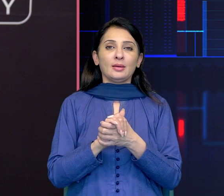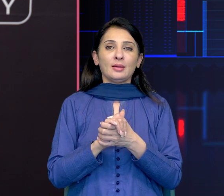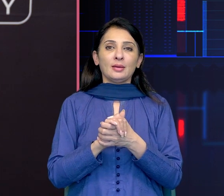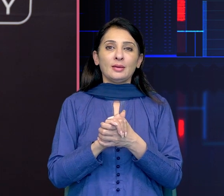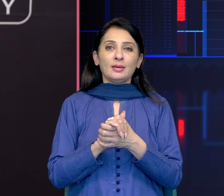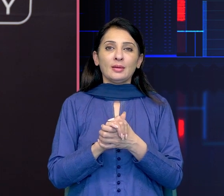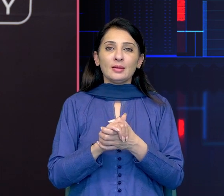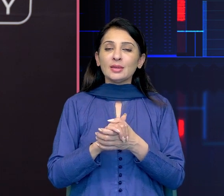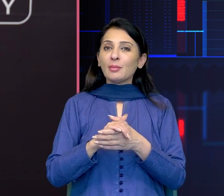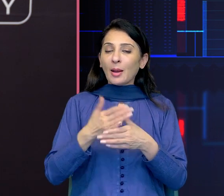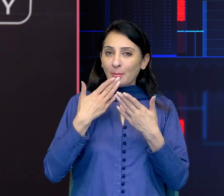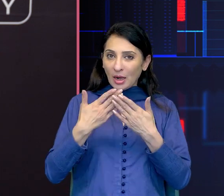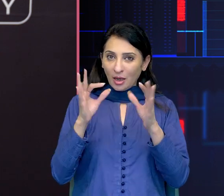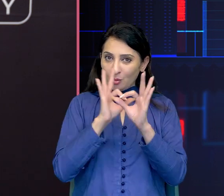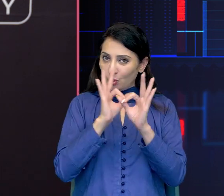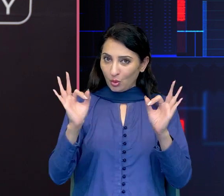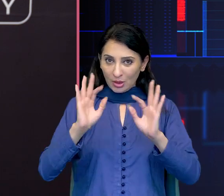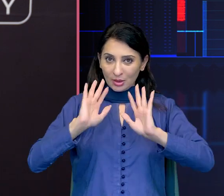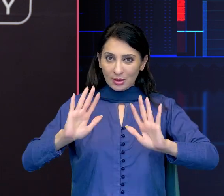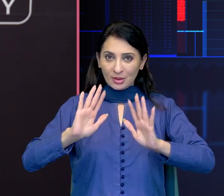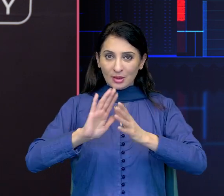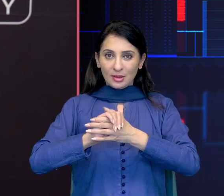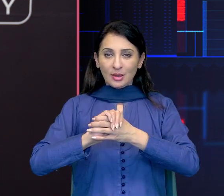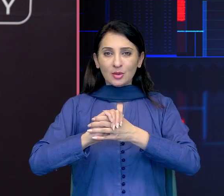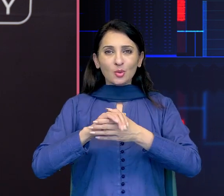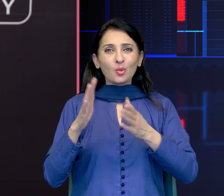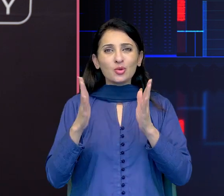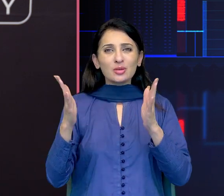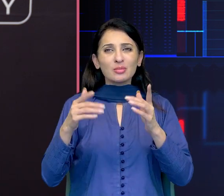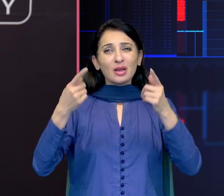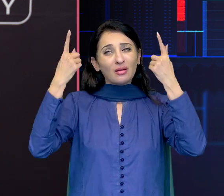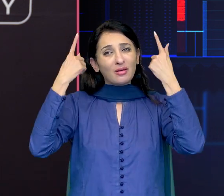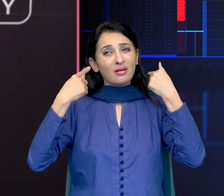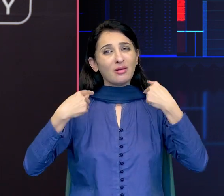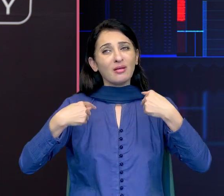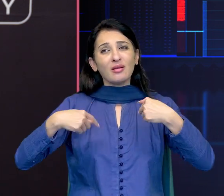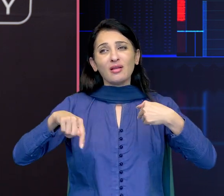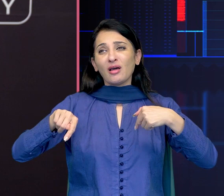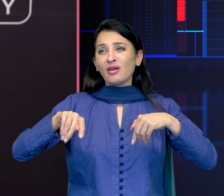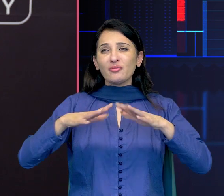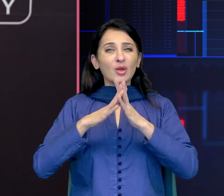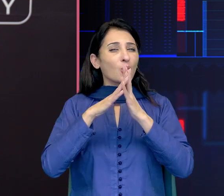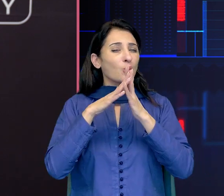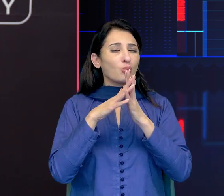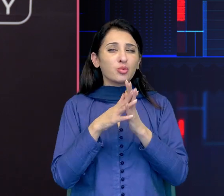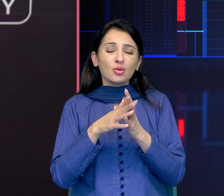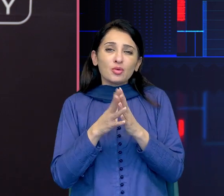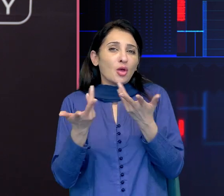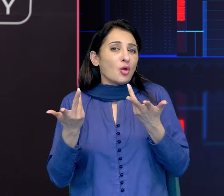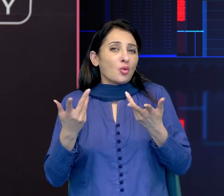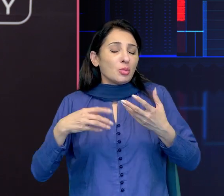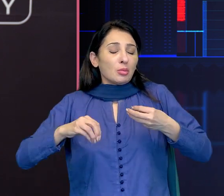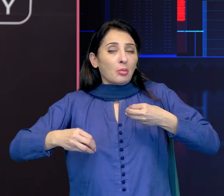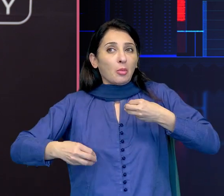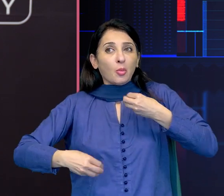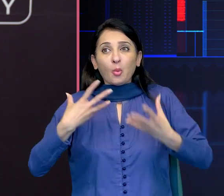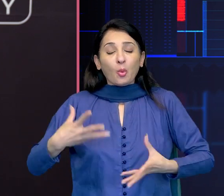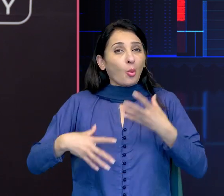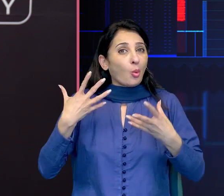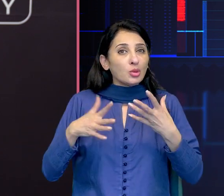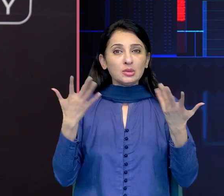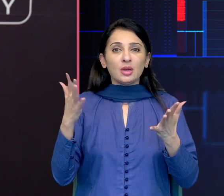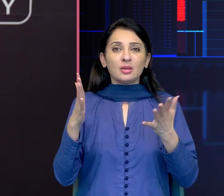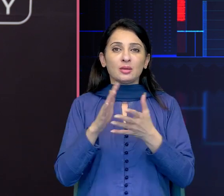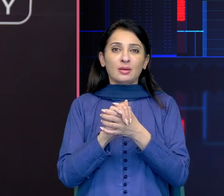because once you are out of the institution, when you are done with your studies, then once you are out, then there